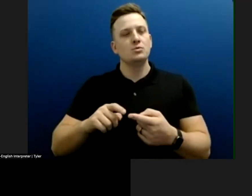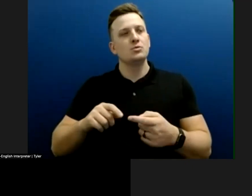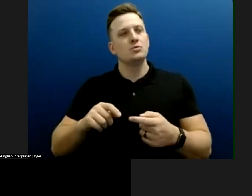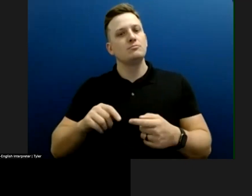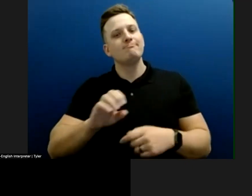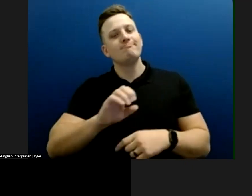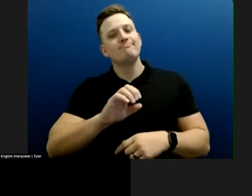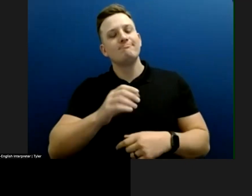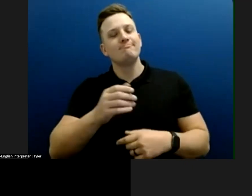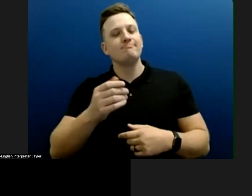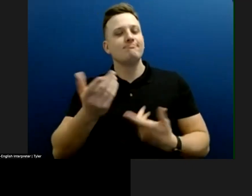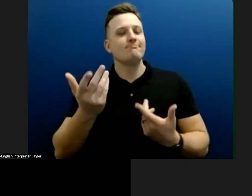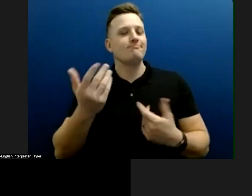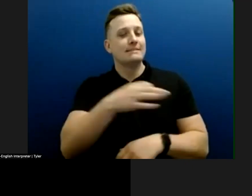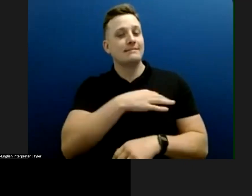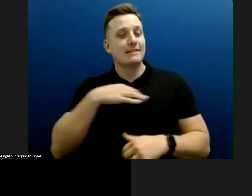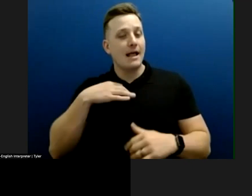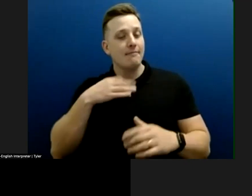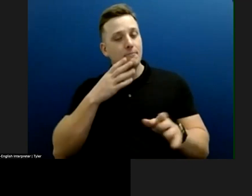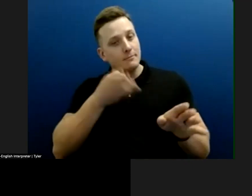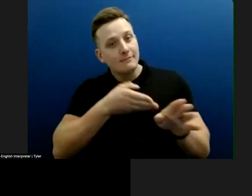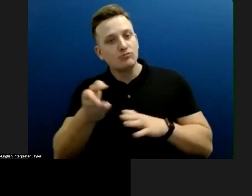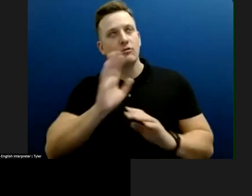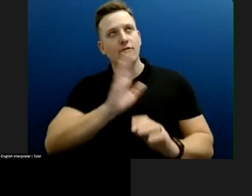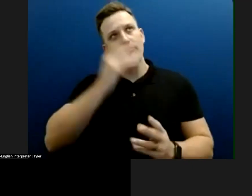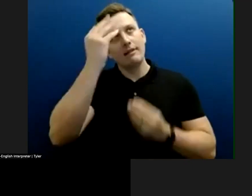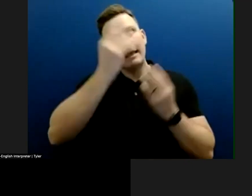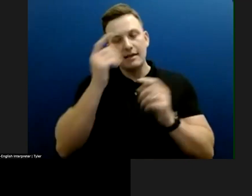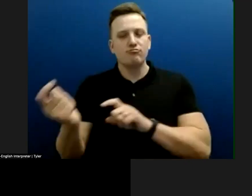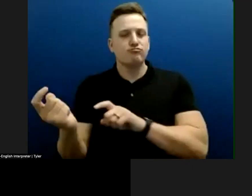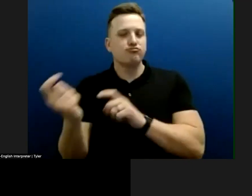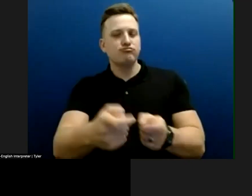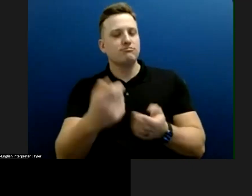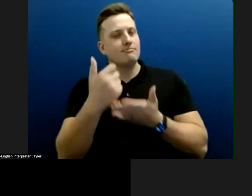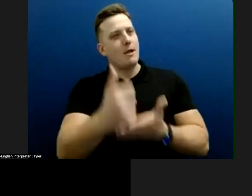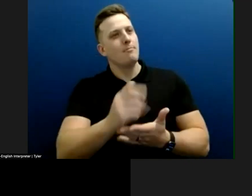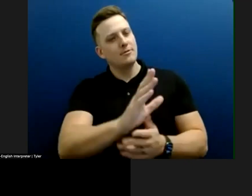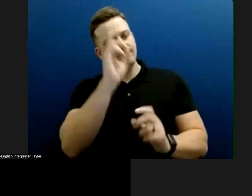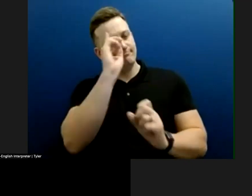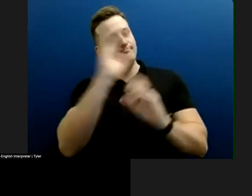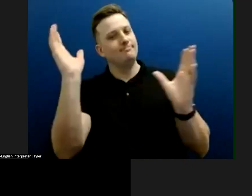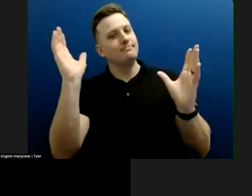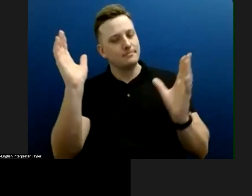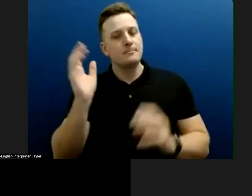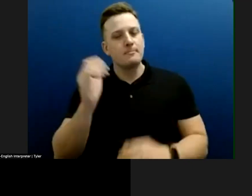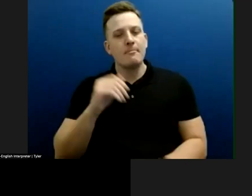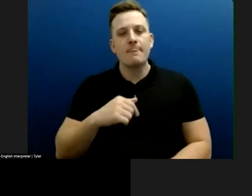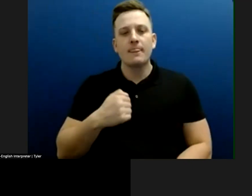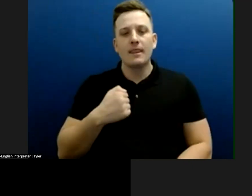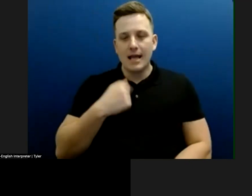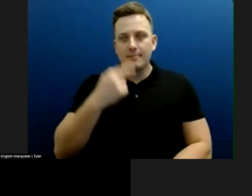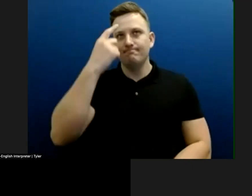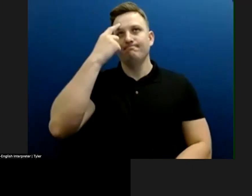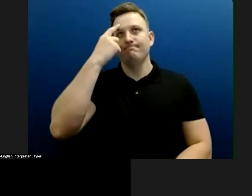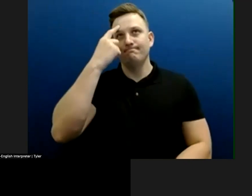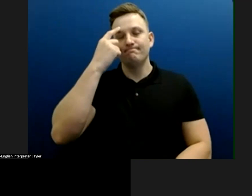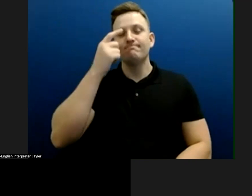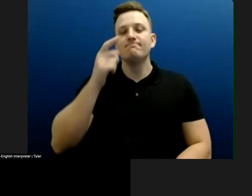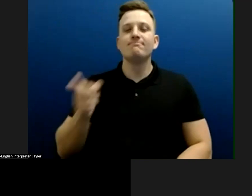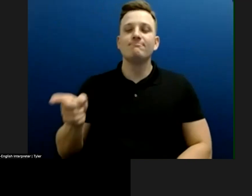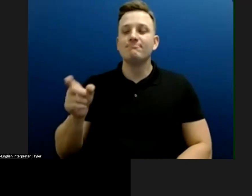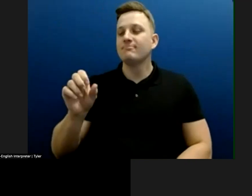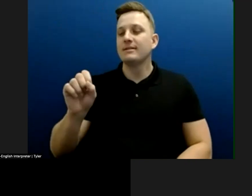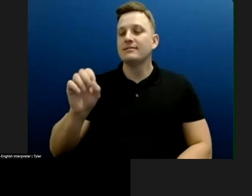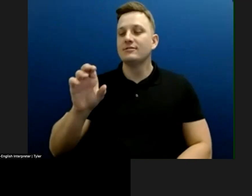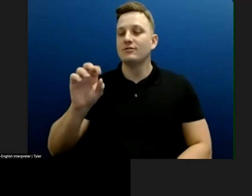professionals in Canada, and it reminds me a lot, Scott, of